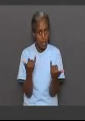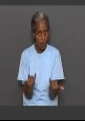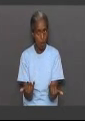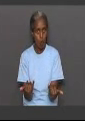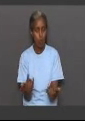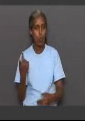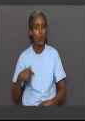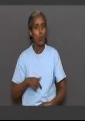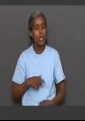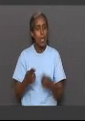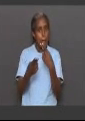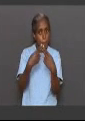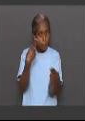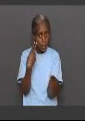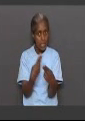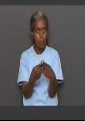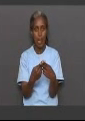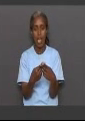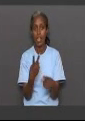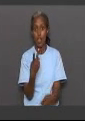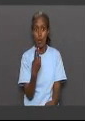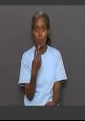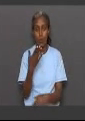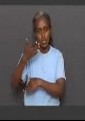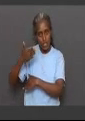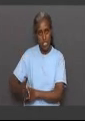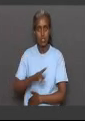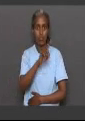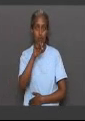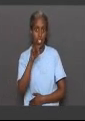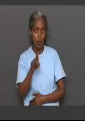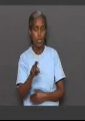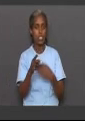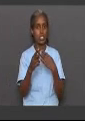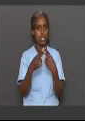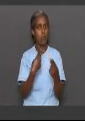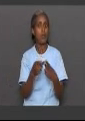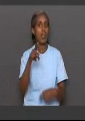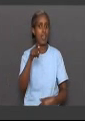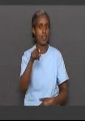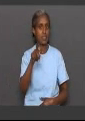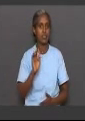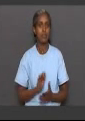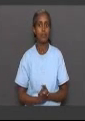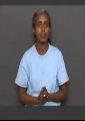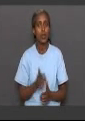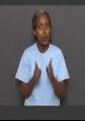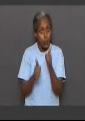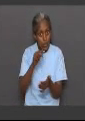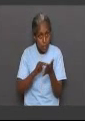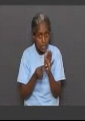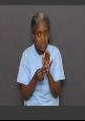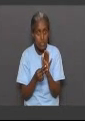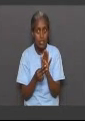Now, we multiply both sides of the equation by x, which